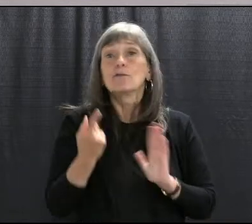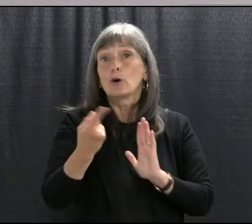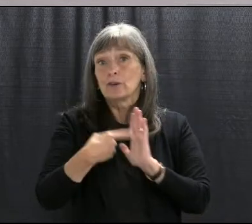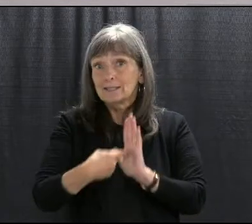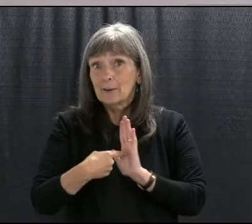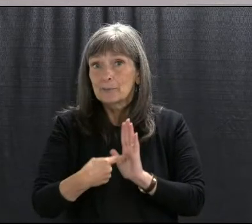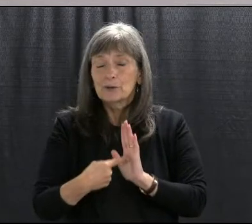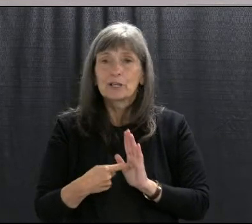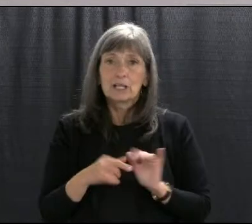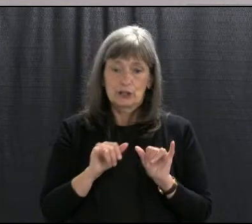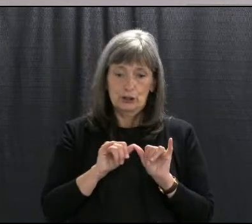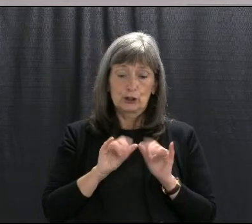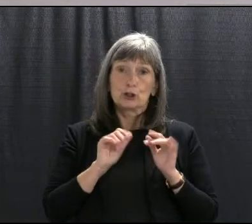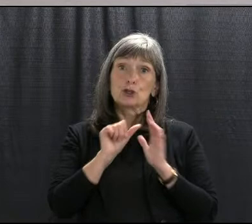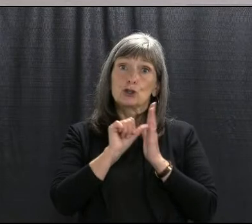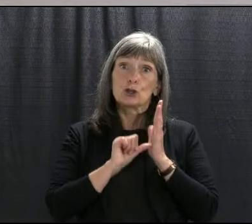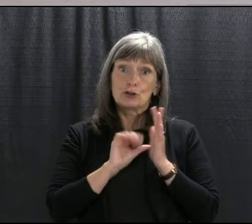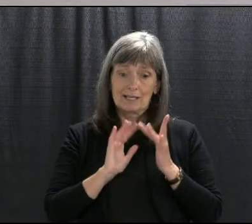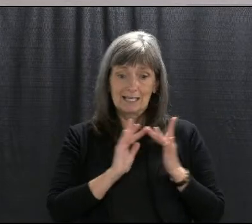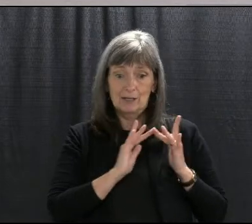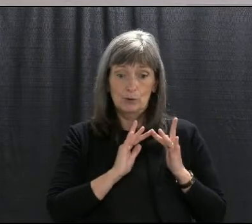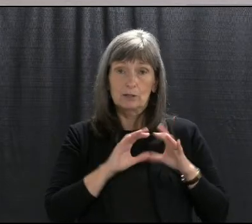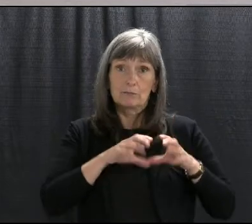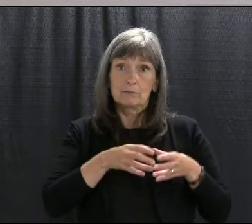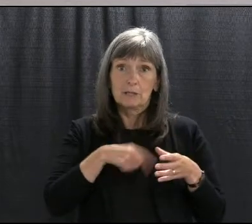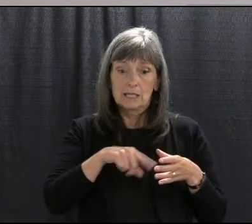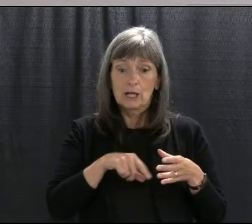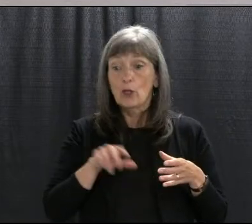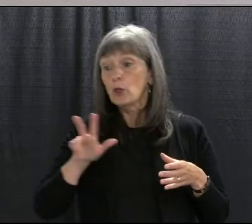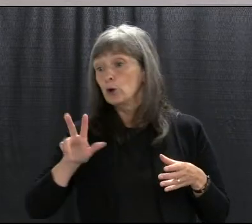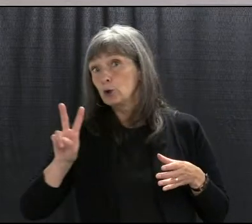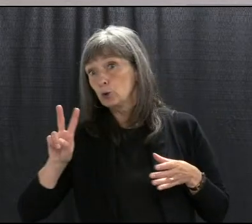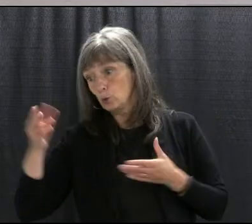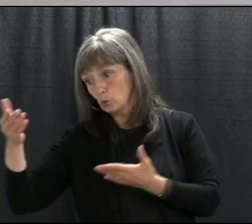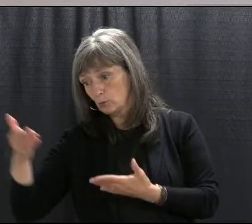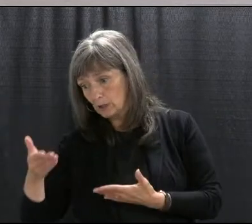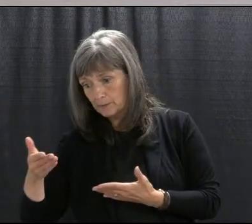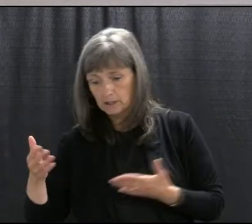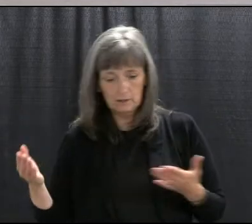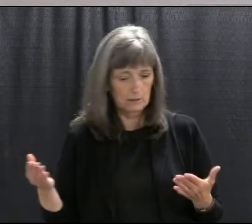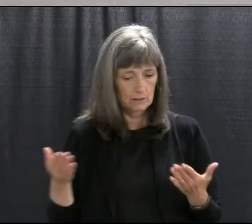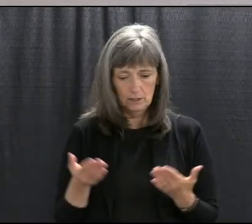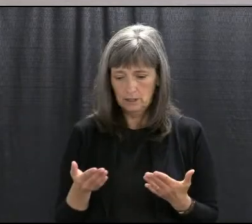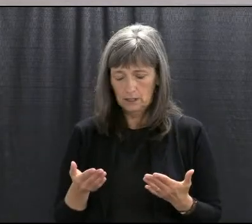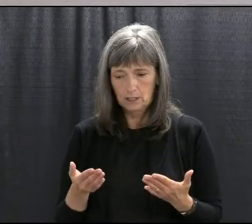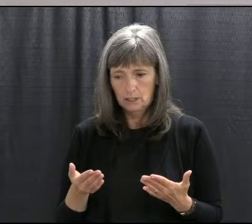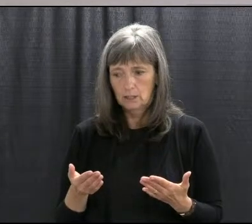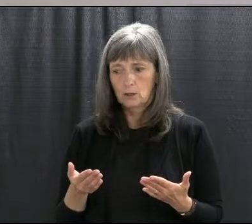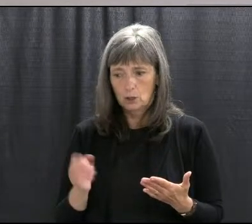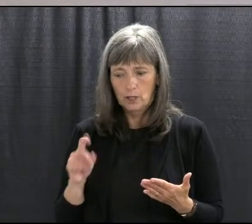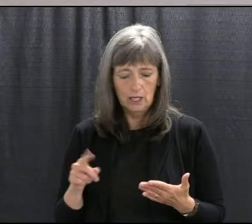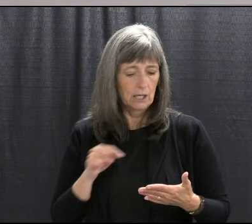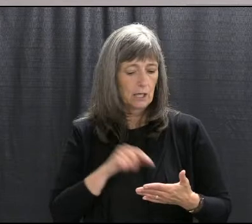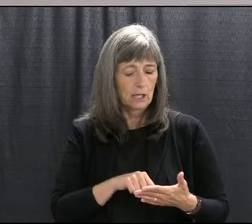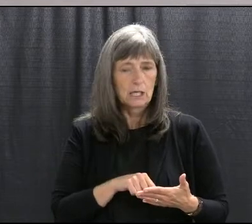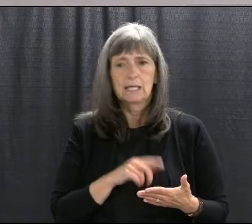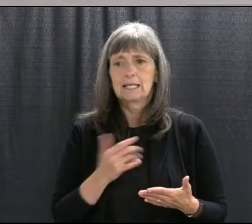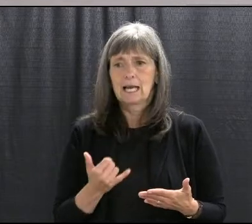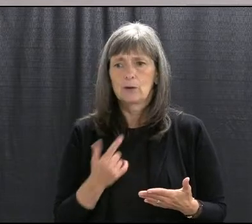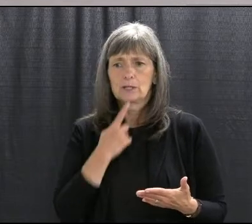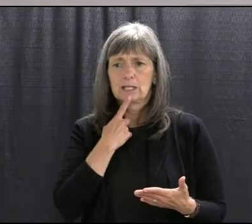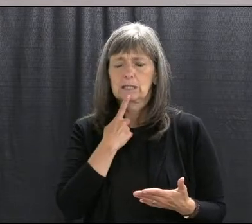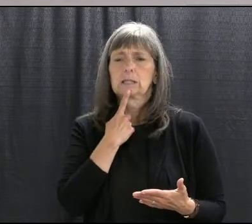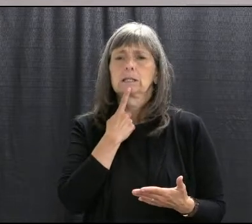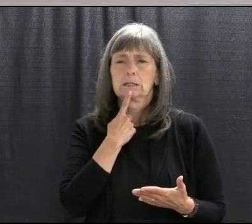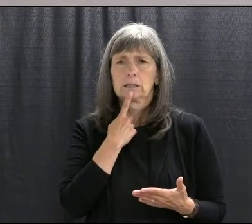Strategic Health Network. We're looking at the 32 recommendations in the Surgical Backlog Task Force report, and we're saying,